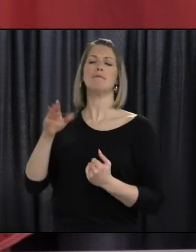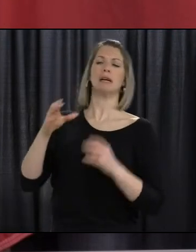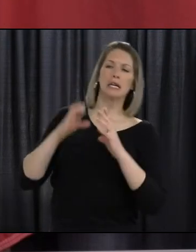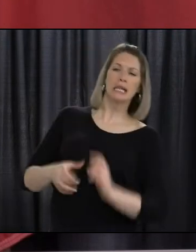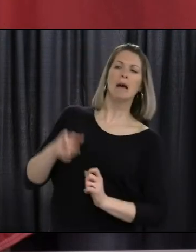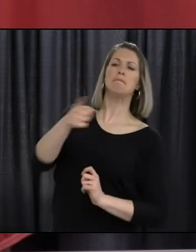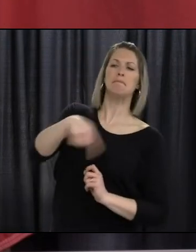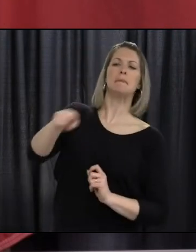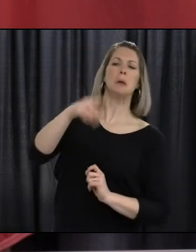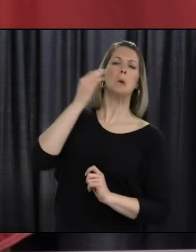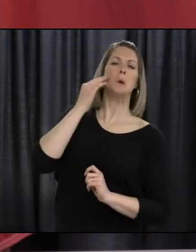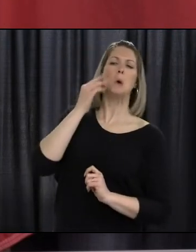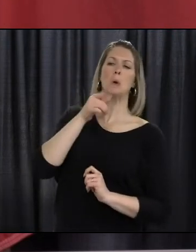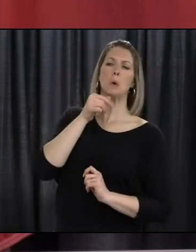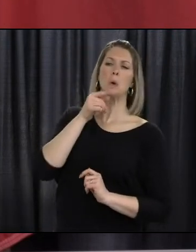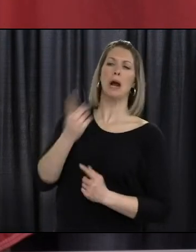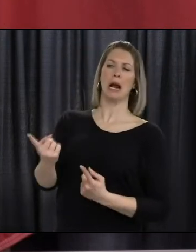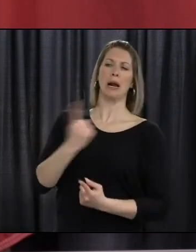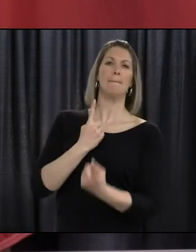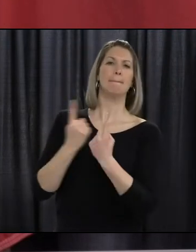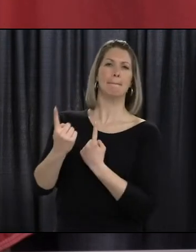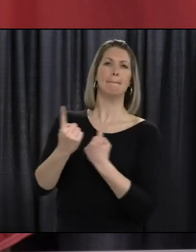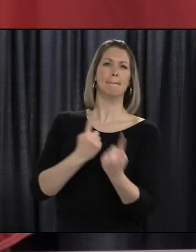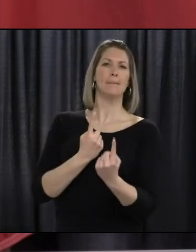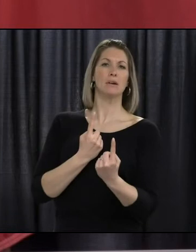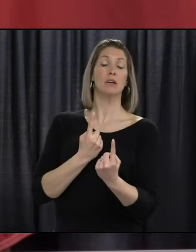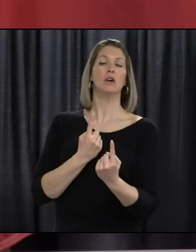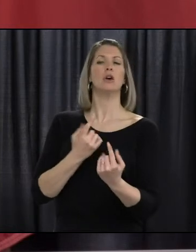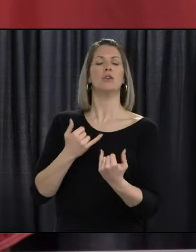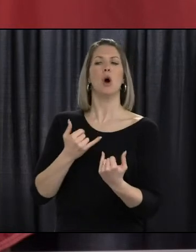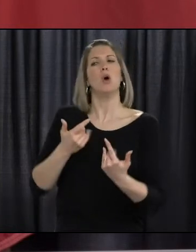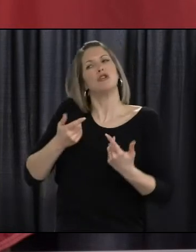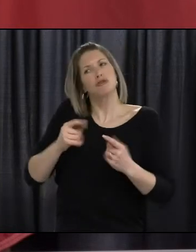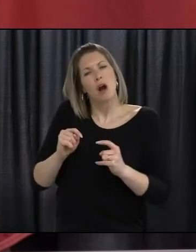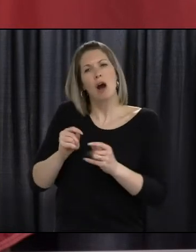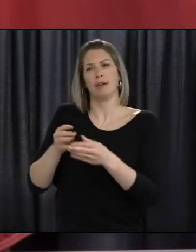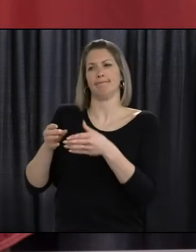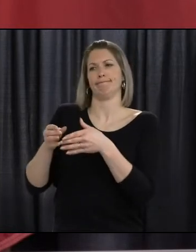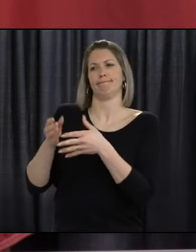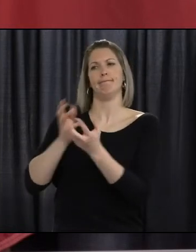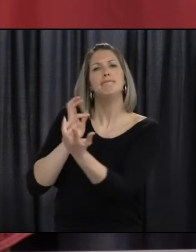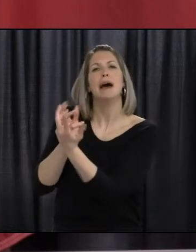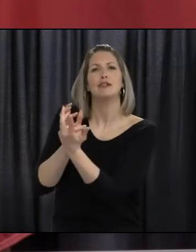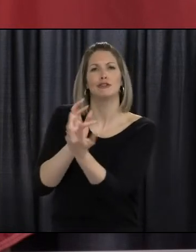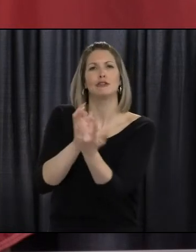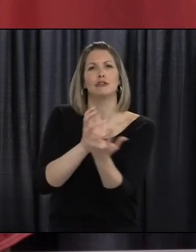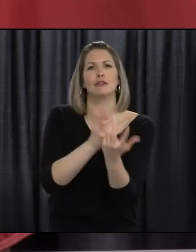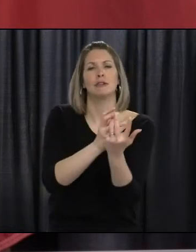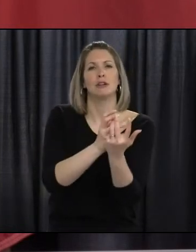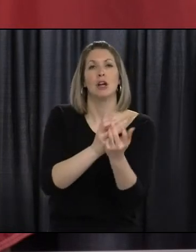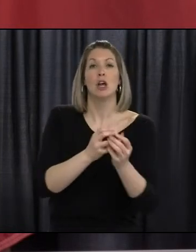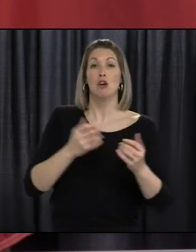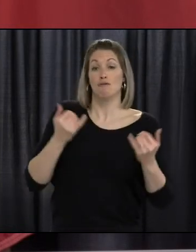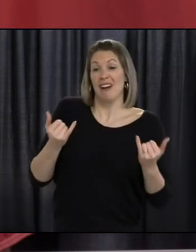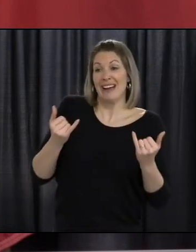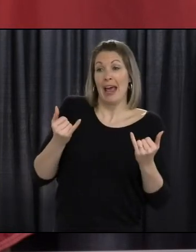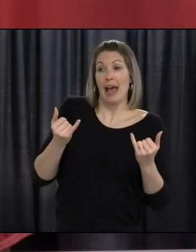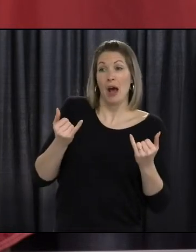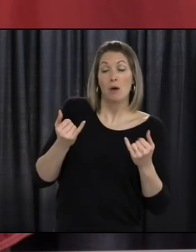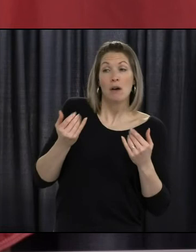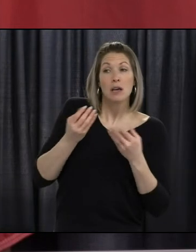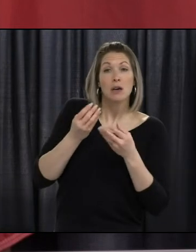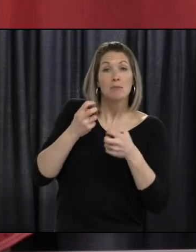And so right now is how we manage the drug shortages and lessen the number of trips to pharmacies. So we don't have all the details. They're not